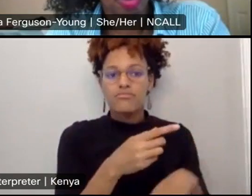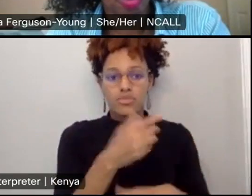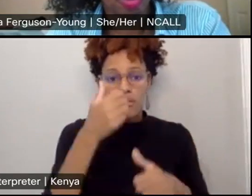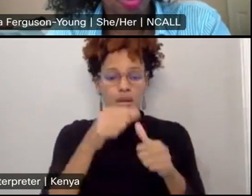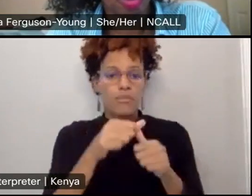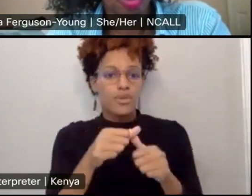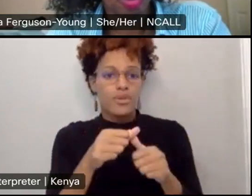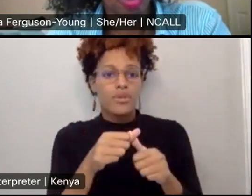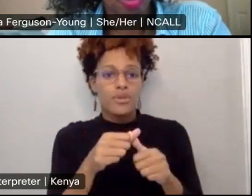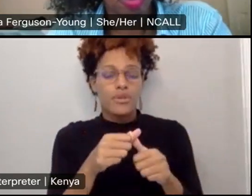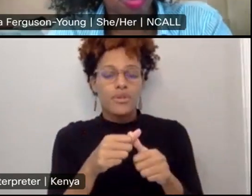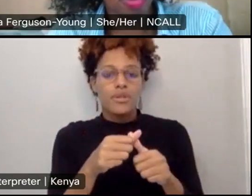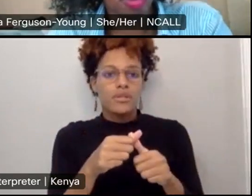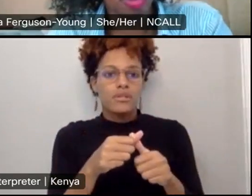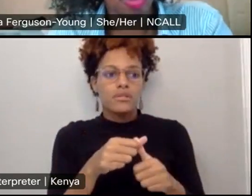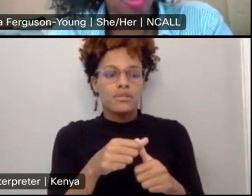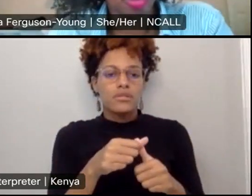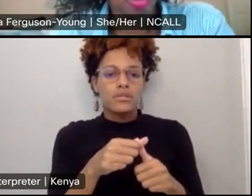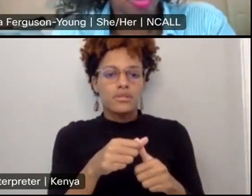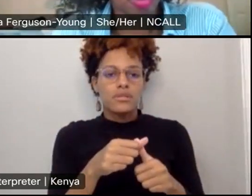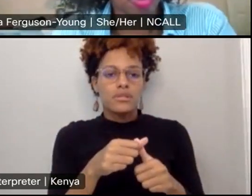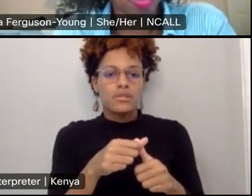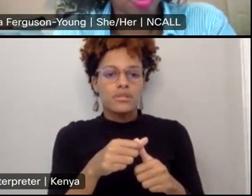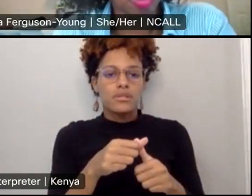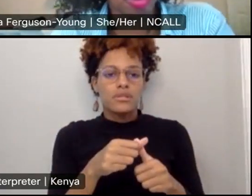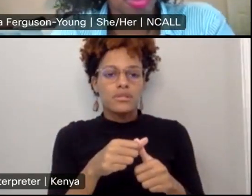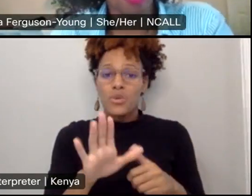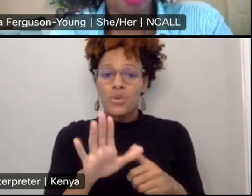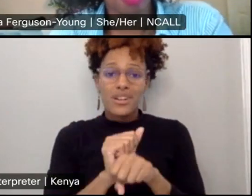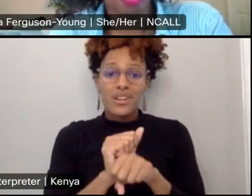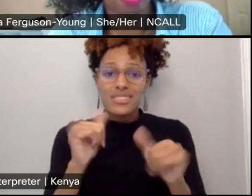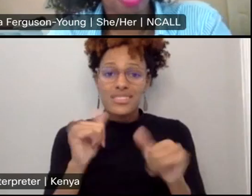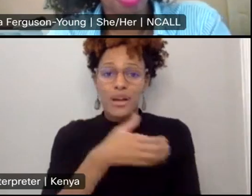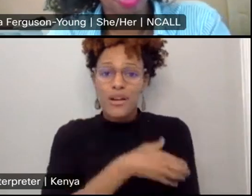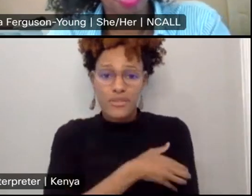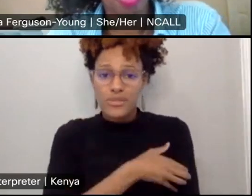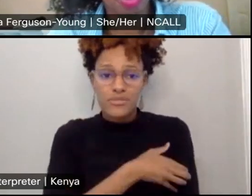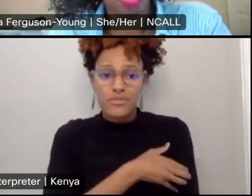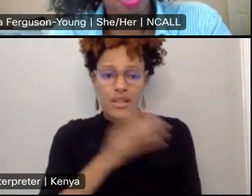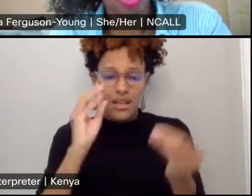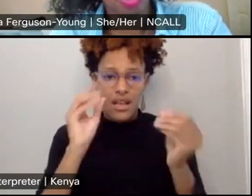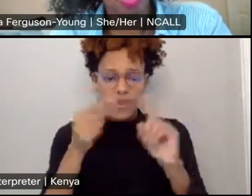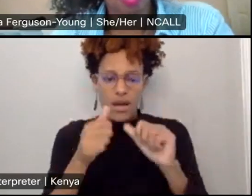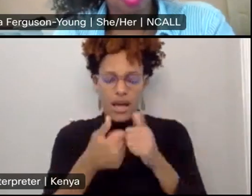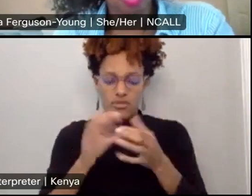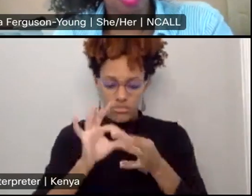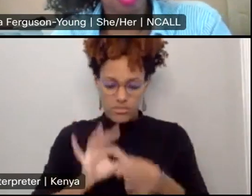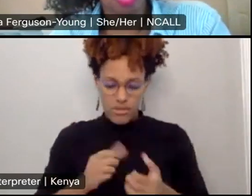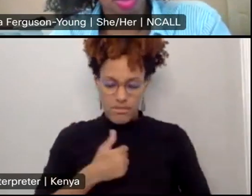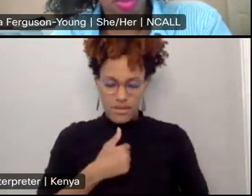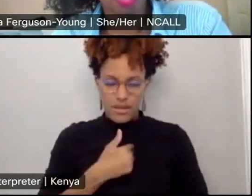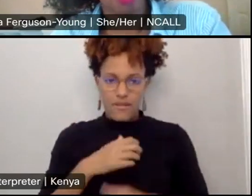remembering that it's so powerful just to do what you do and to think about, like, how am I grounded? How can